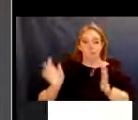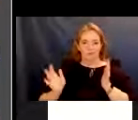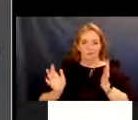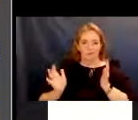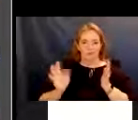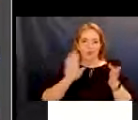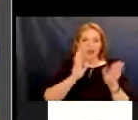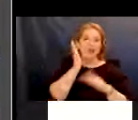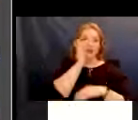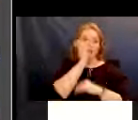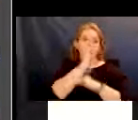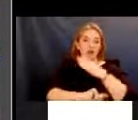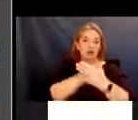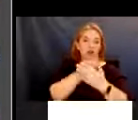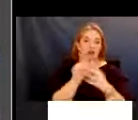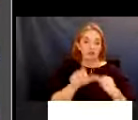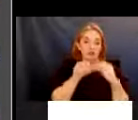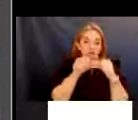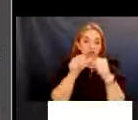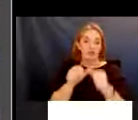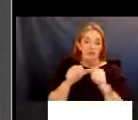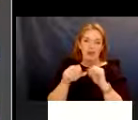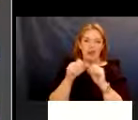Bed hours take it long, banged halt.